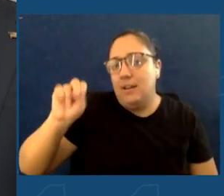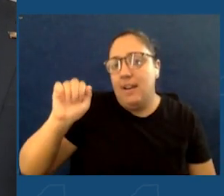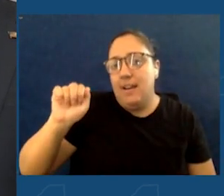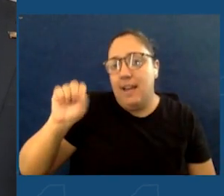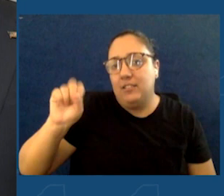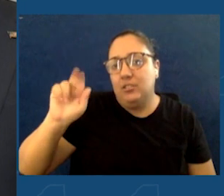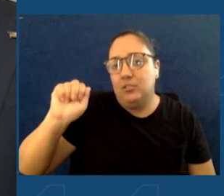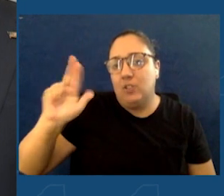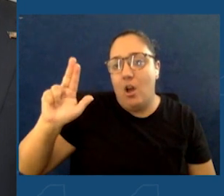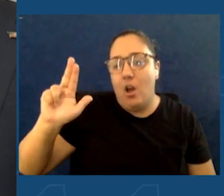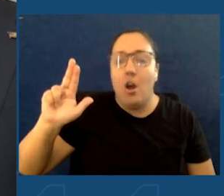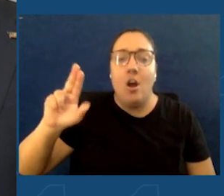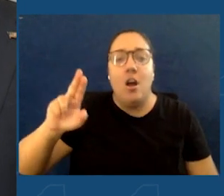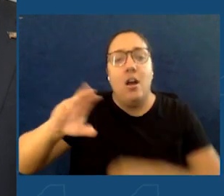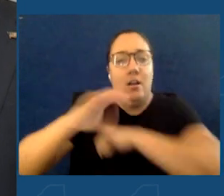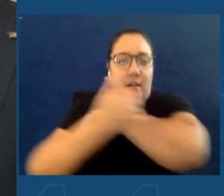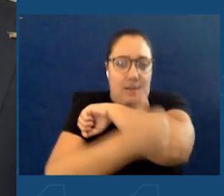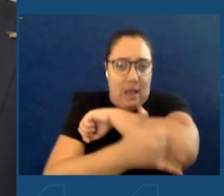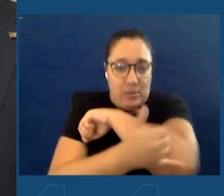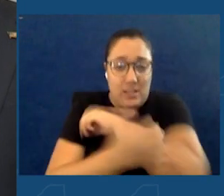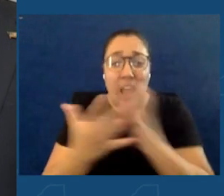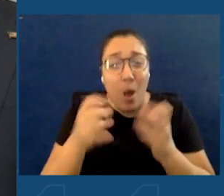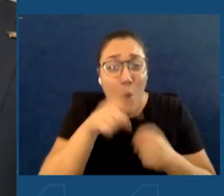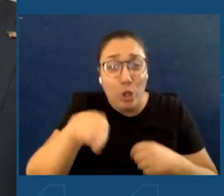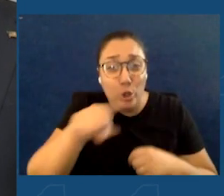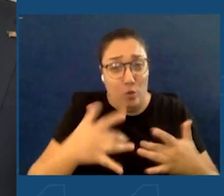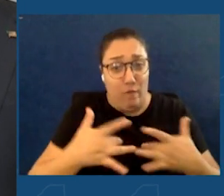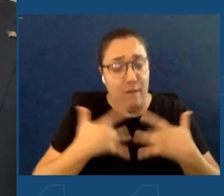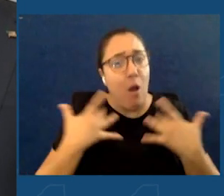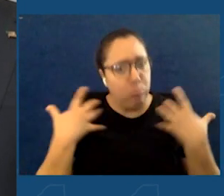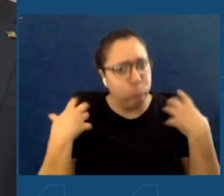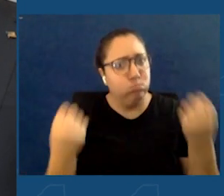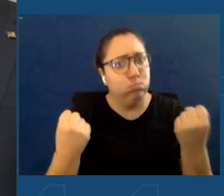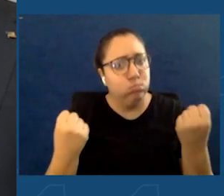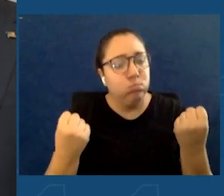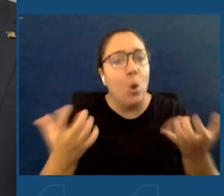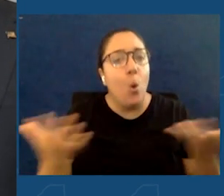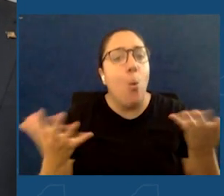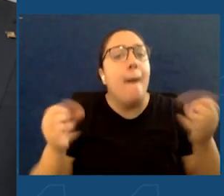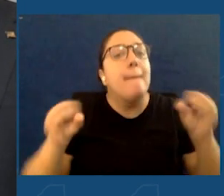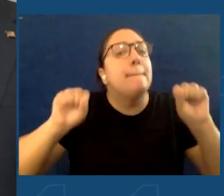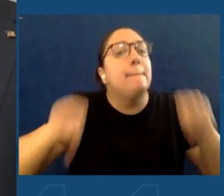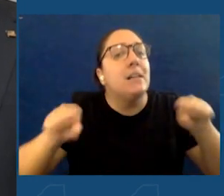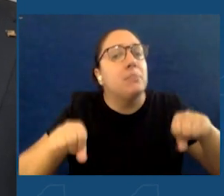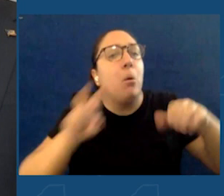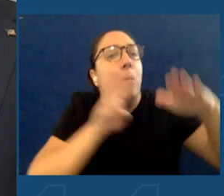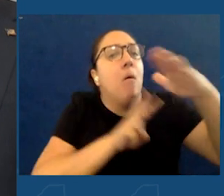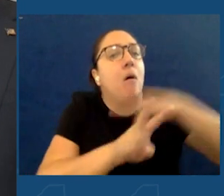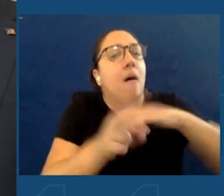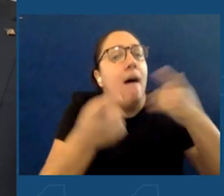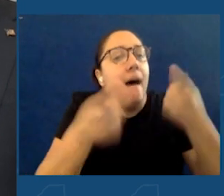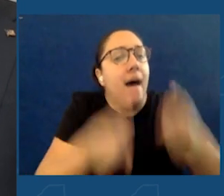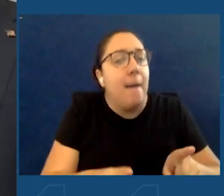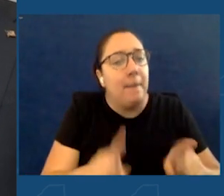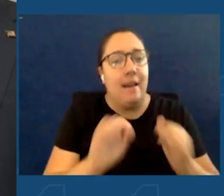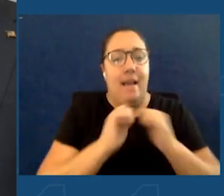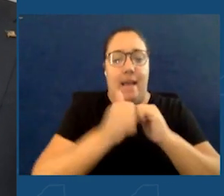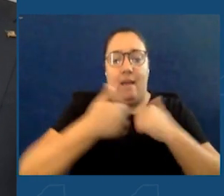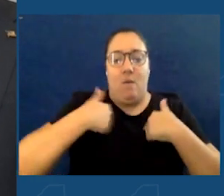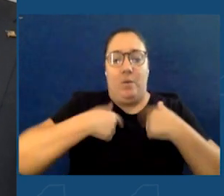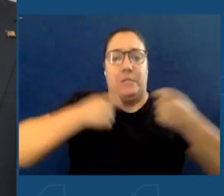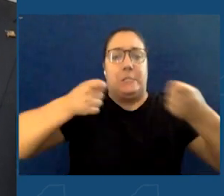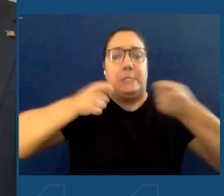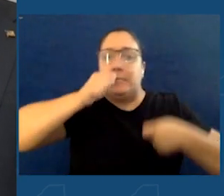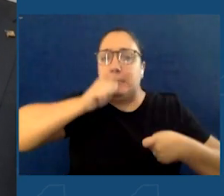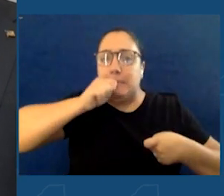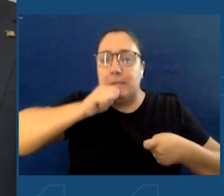to have that confidence that we're already talking about what could happen and how we deal with it. And that's why this was so important. Everybody has to